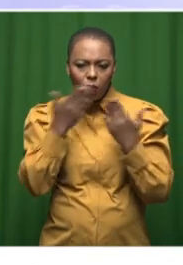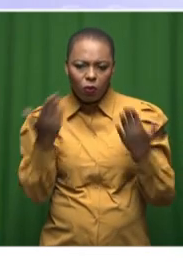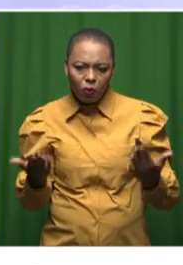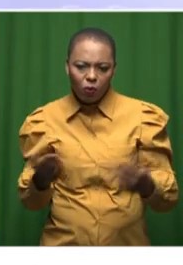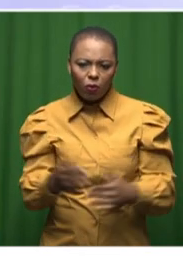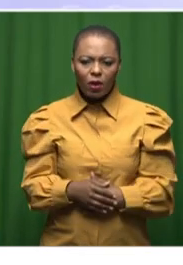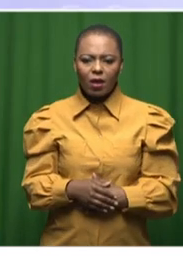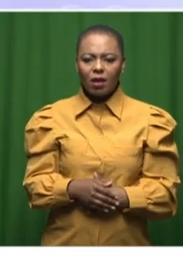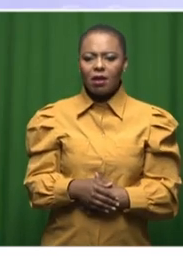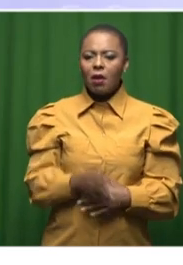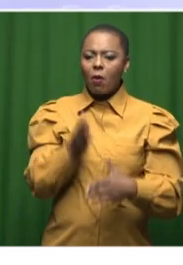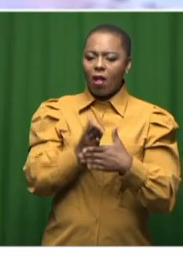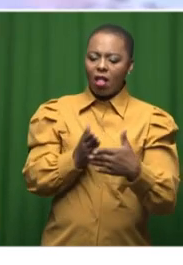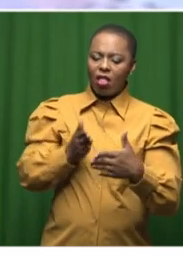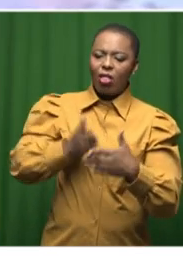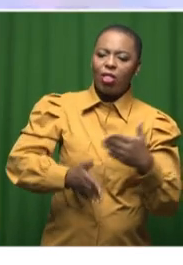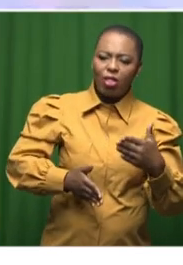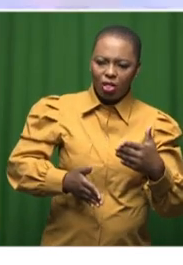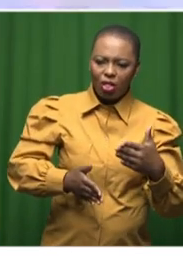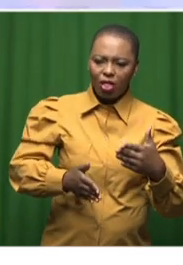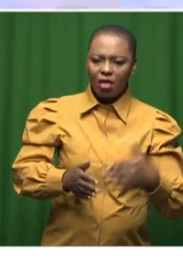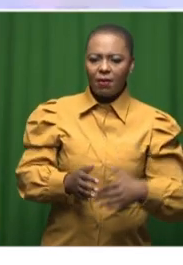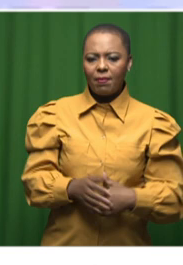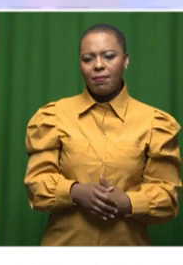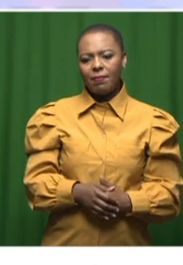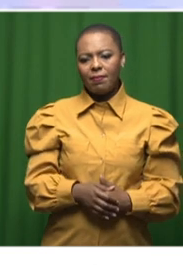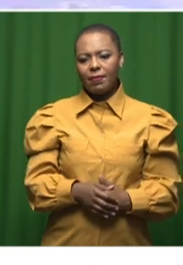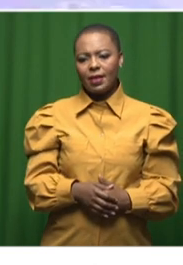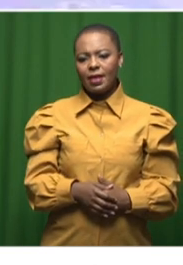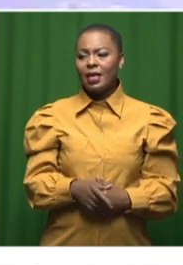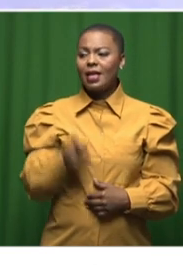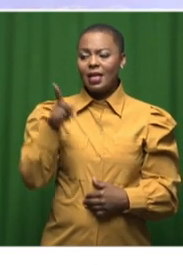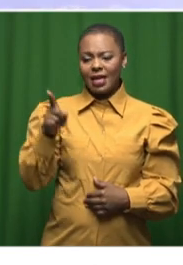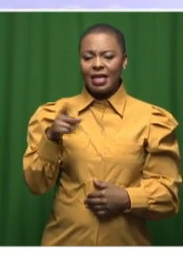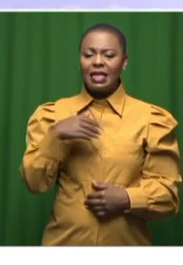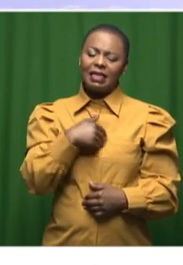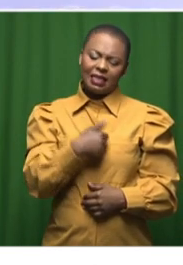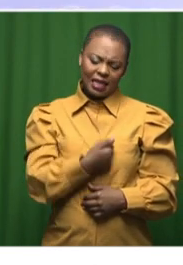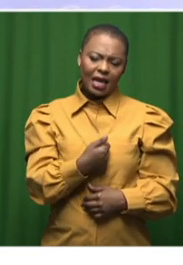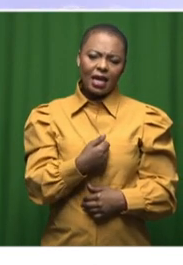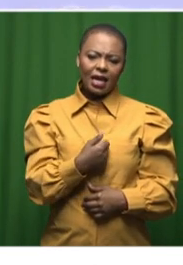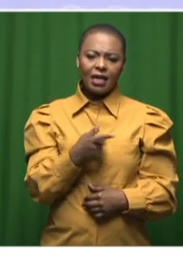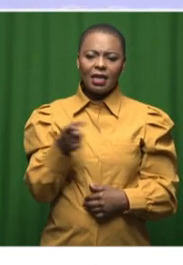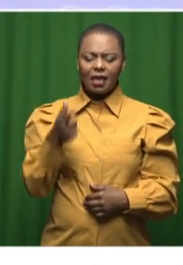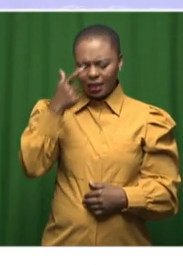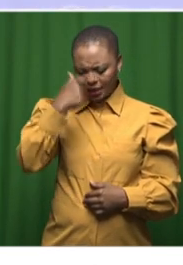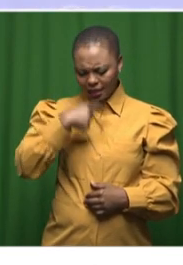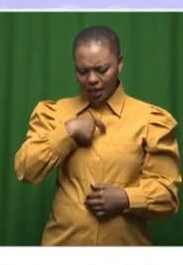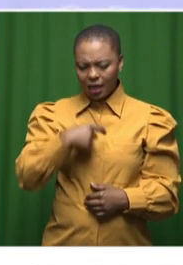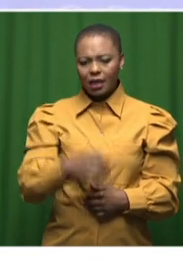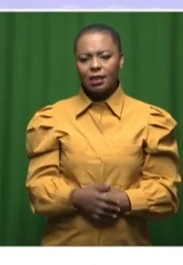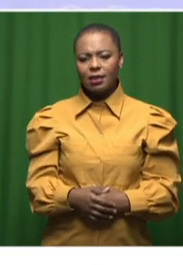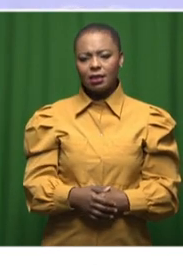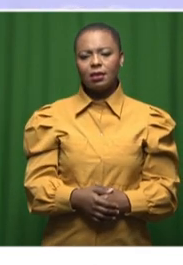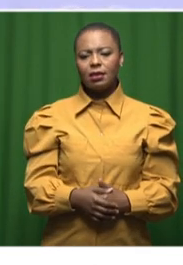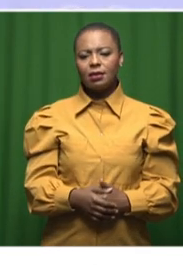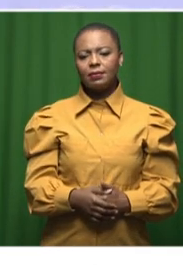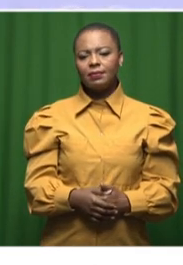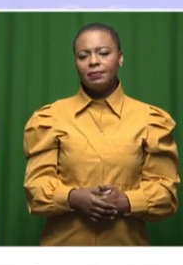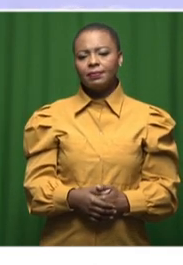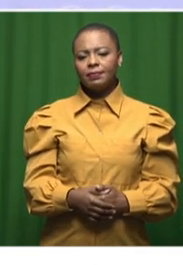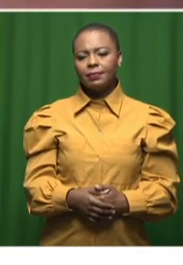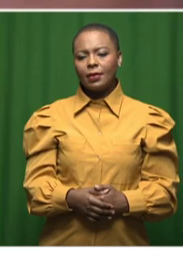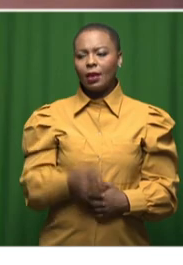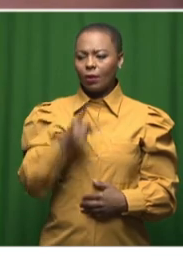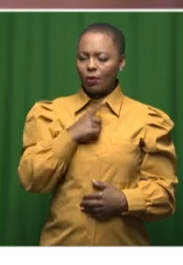Ibuhlungu, that thing. It robs our young people of their dignity. Maimane told his supporters that if he